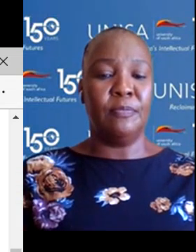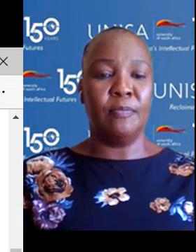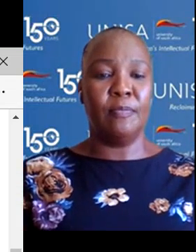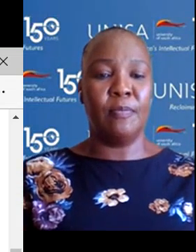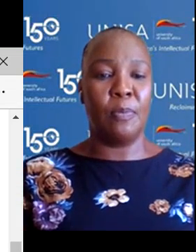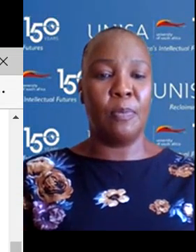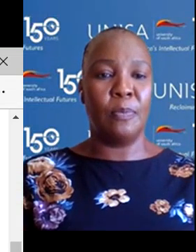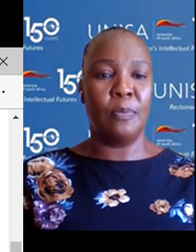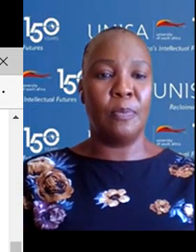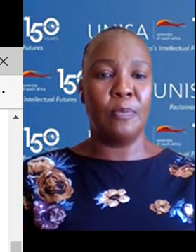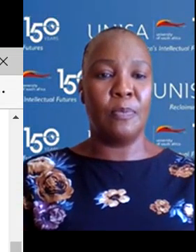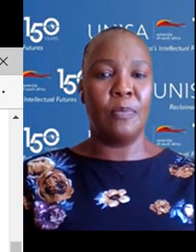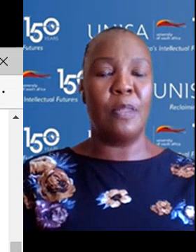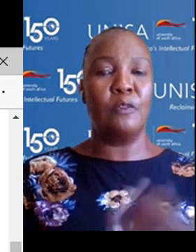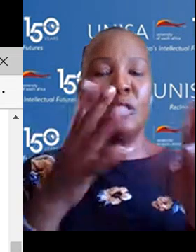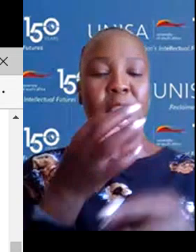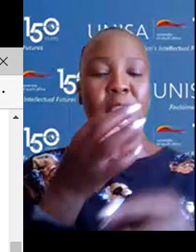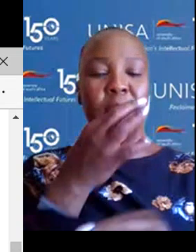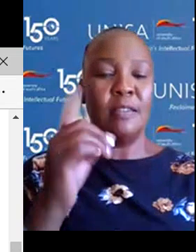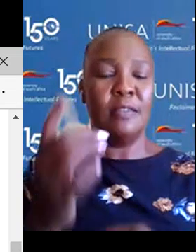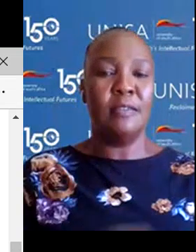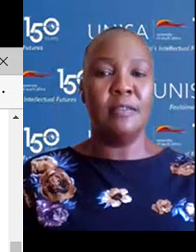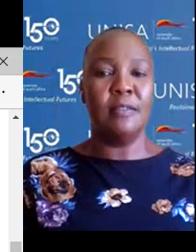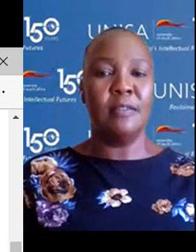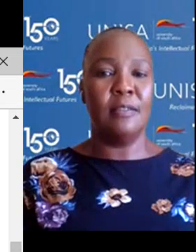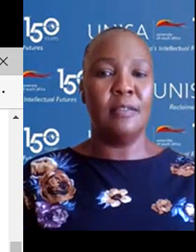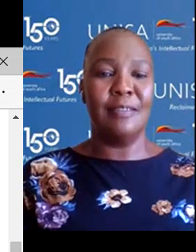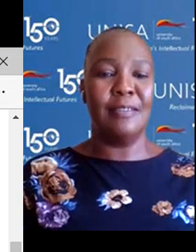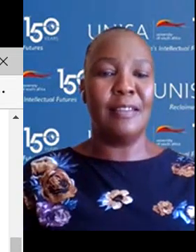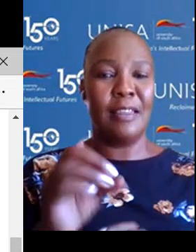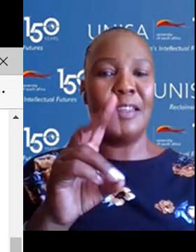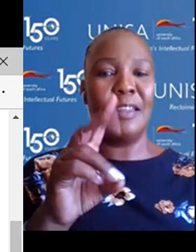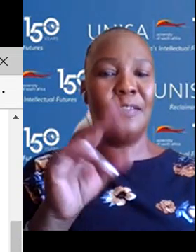What are the students saying, Richard? David is very fast.